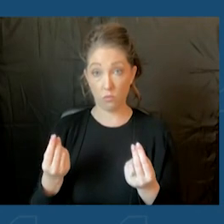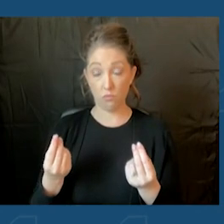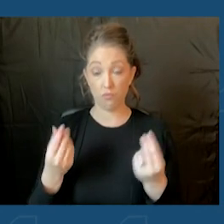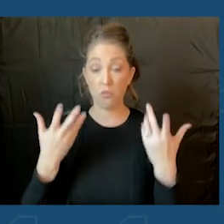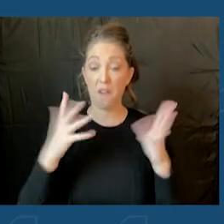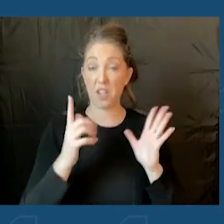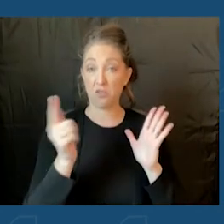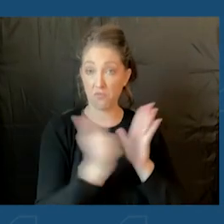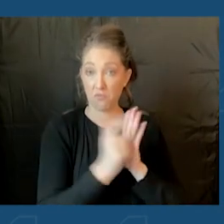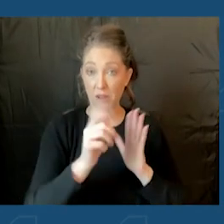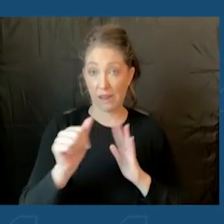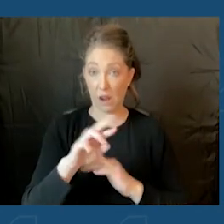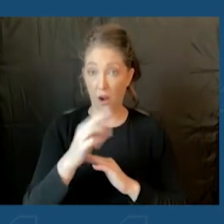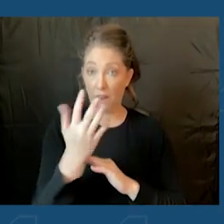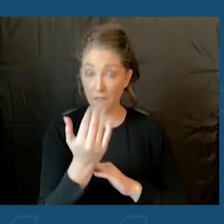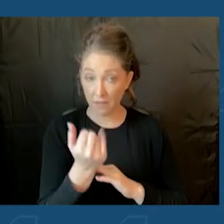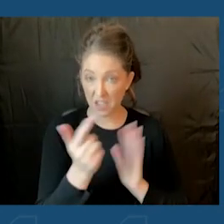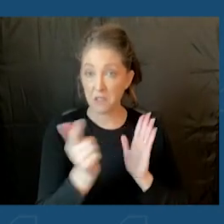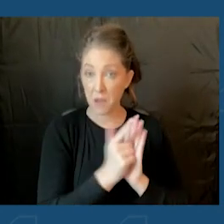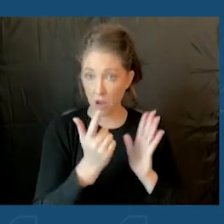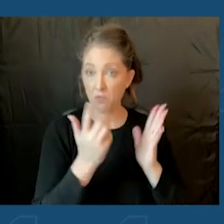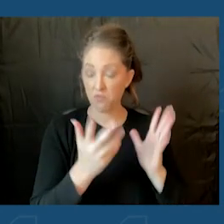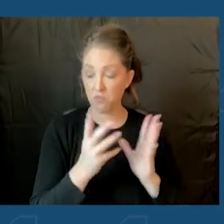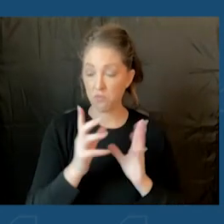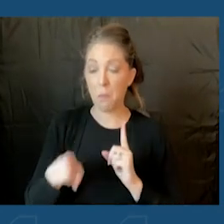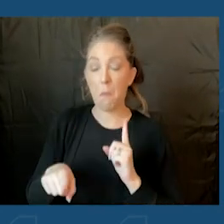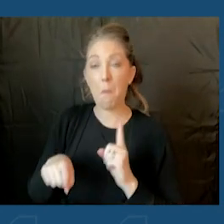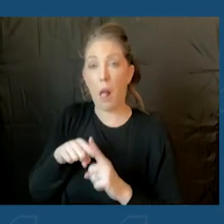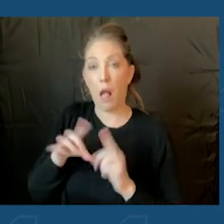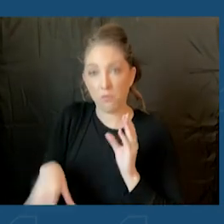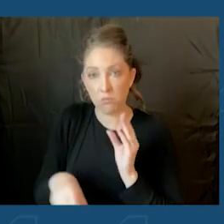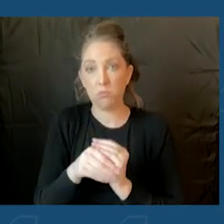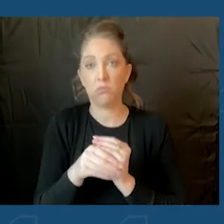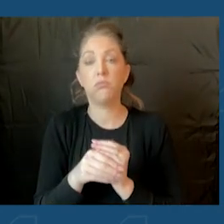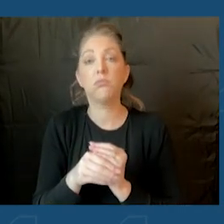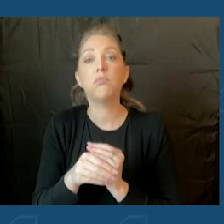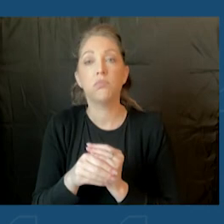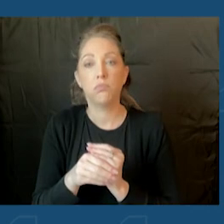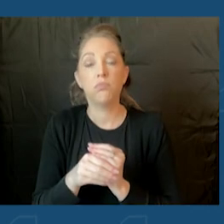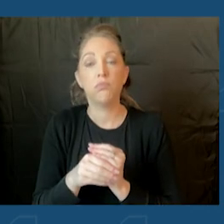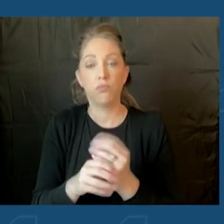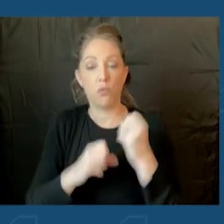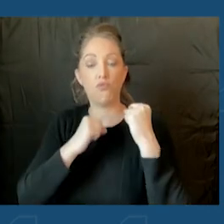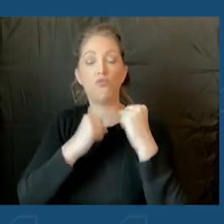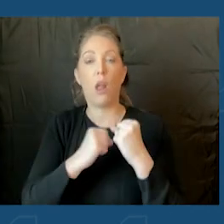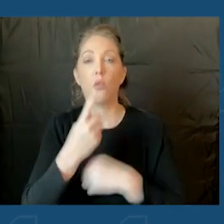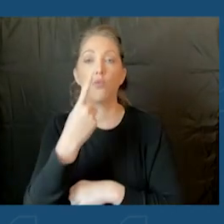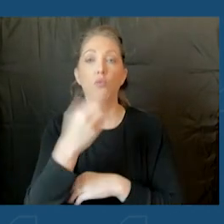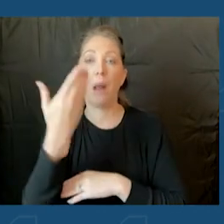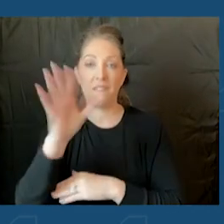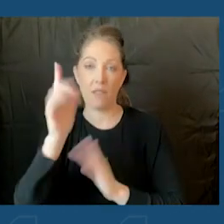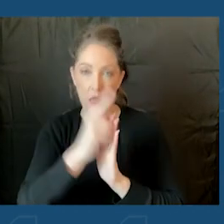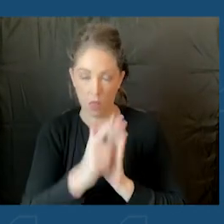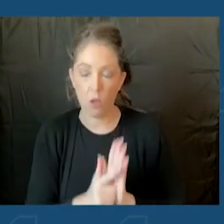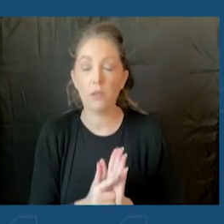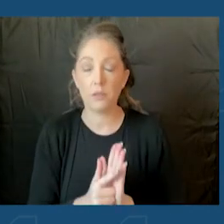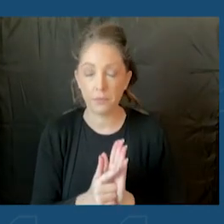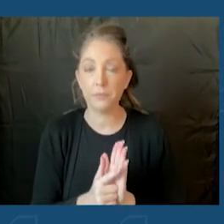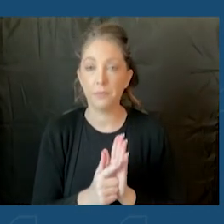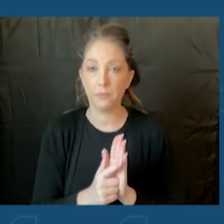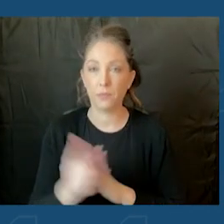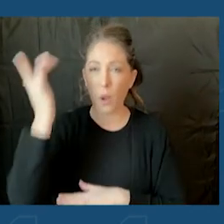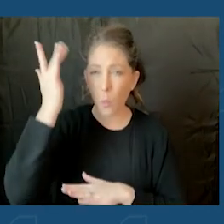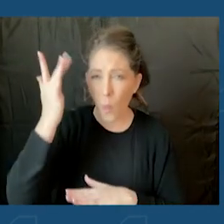AR-15s from teenagers buying them, many other things we've done, we also did strengthen our red flag laws, because this way we can keep